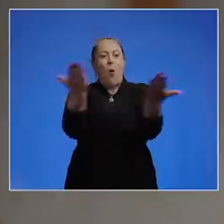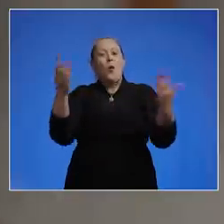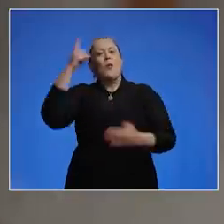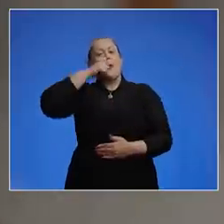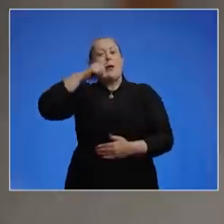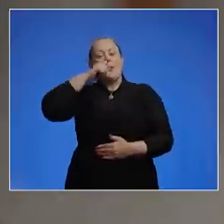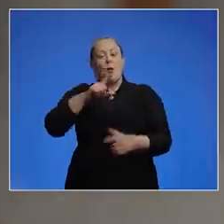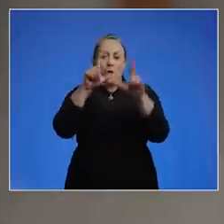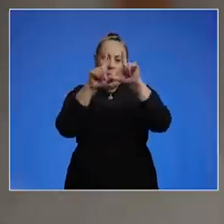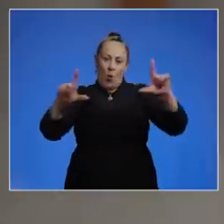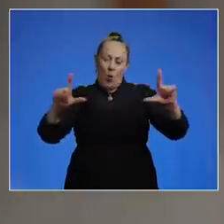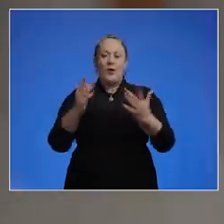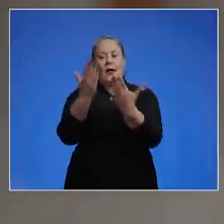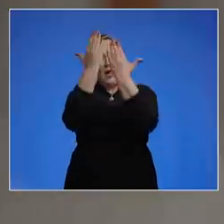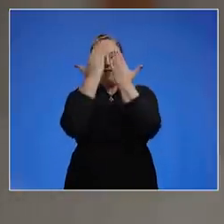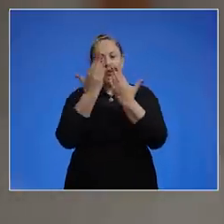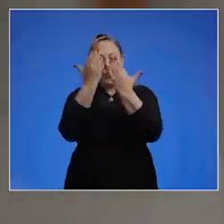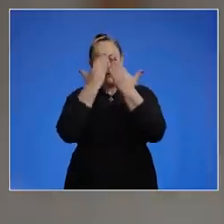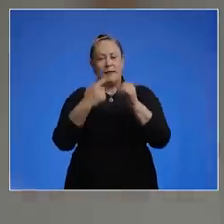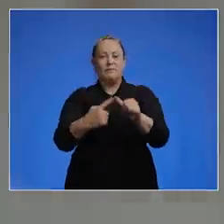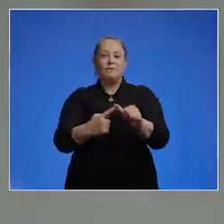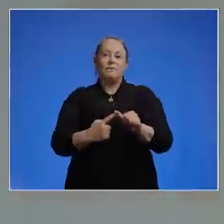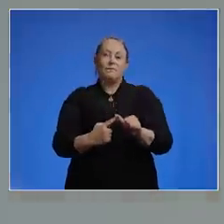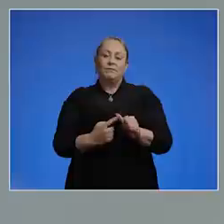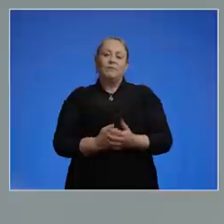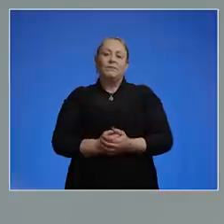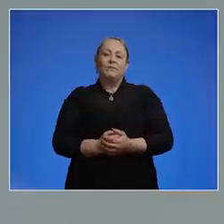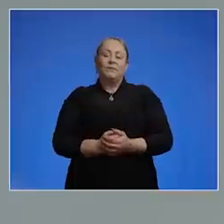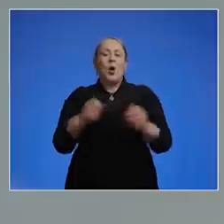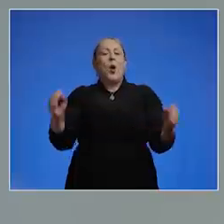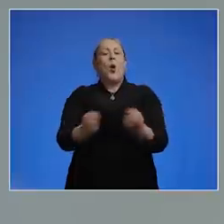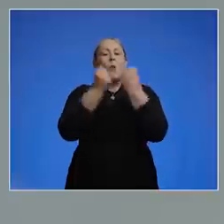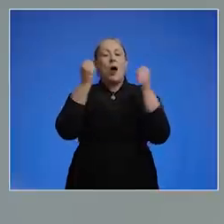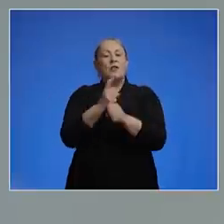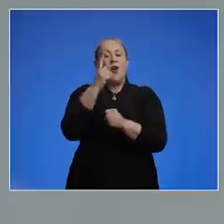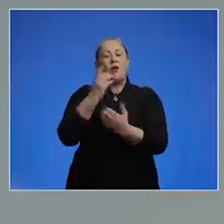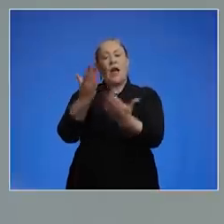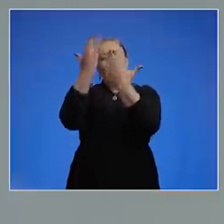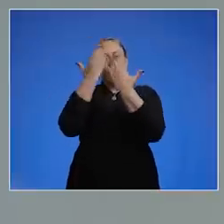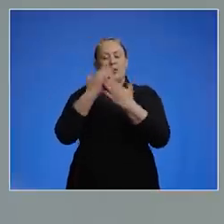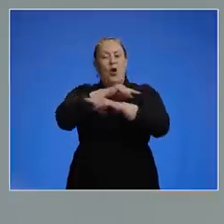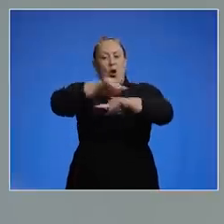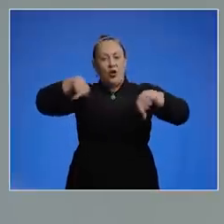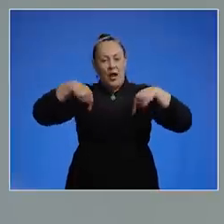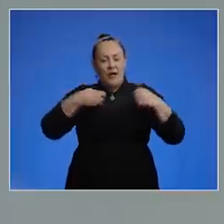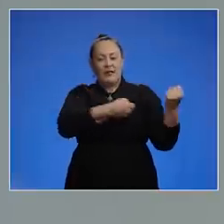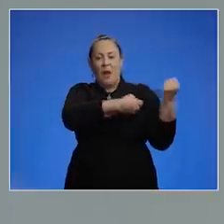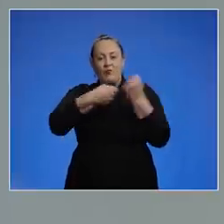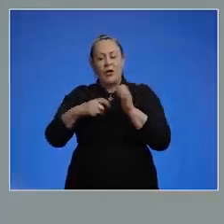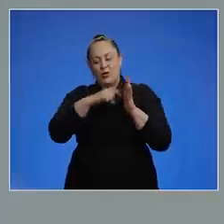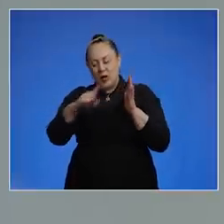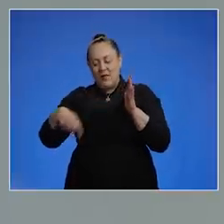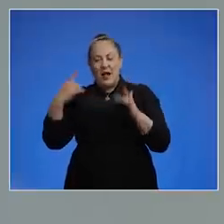people. Lord, have mercy. Lord, have mercy. May Almighty God have mercy on us, forgive us our sins, and bring us